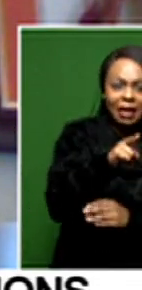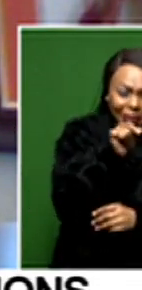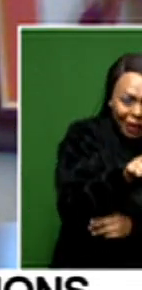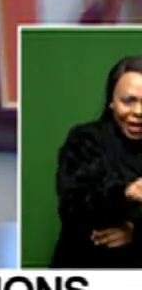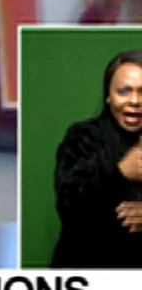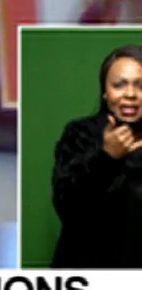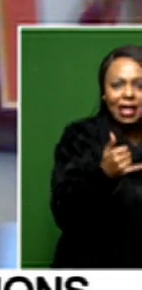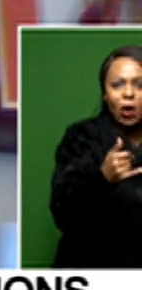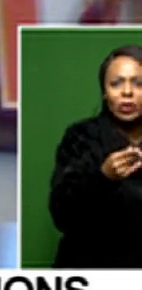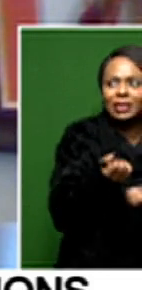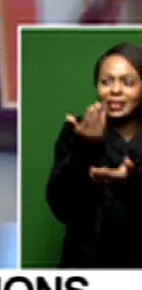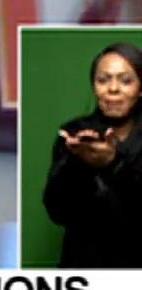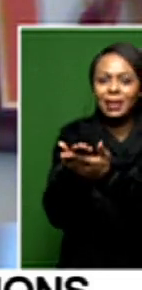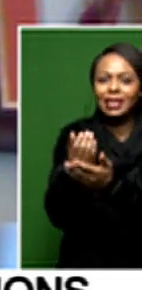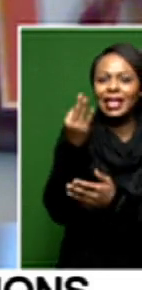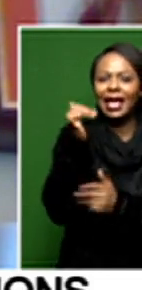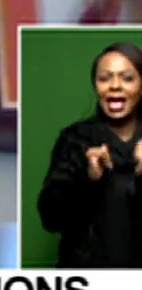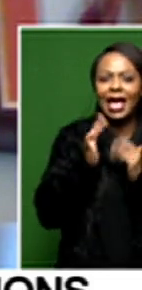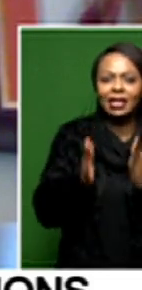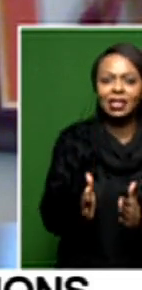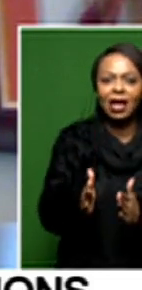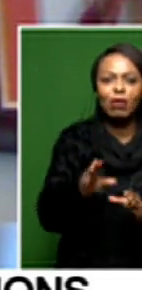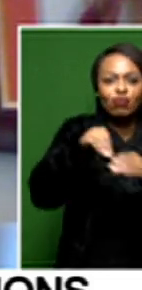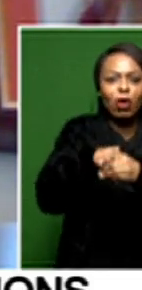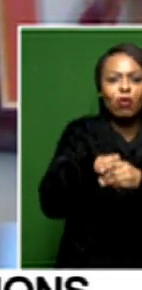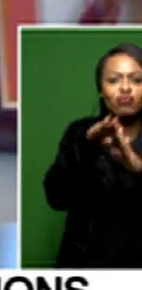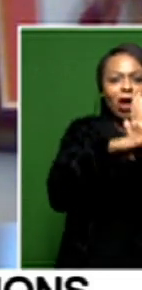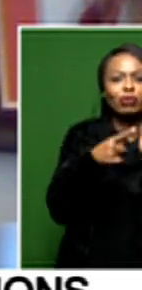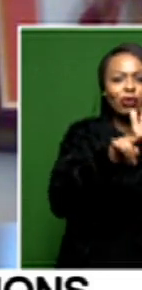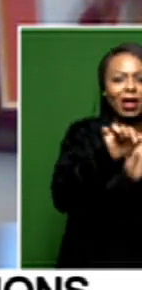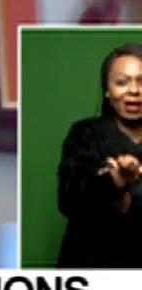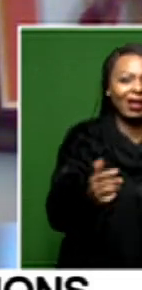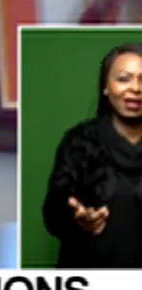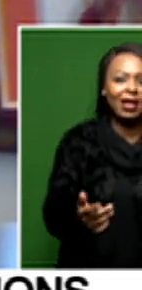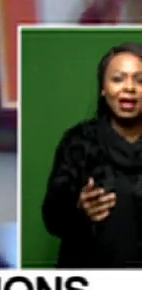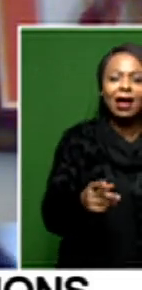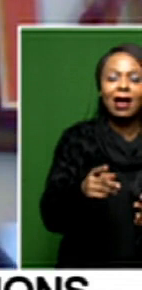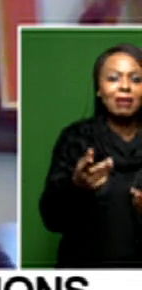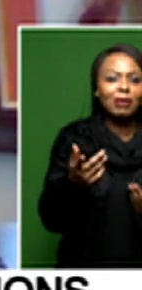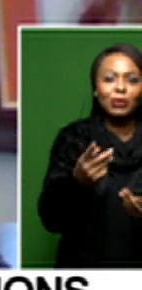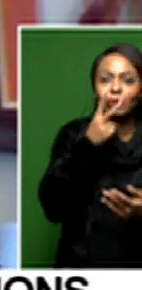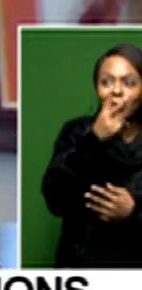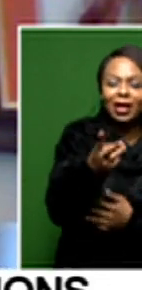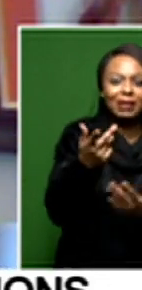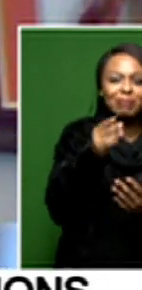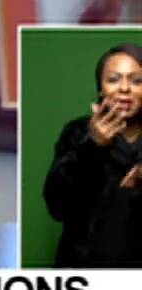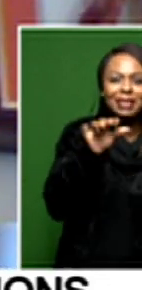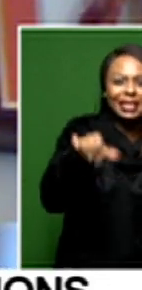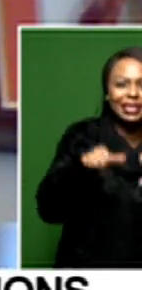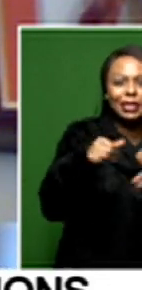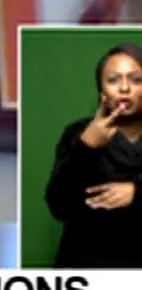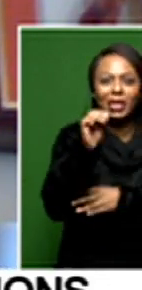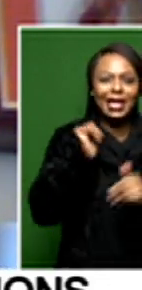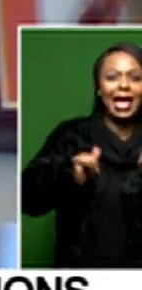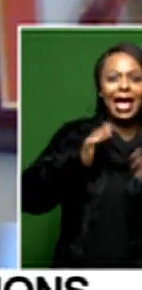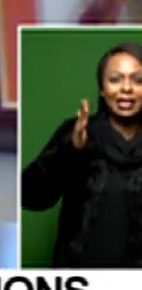only end up submitting only three actors in their shows. Gandhi shows have got 15, 16, 20 actors that